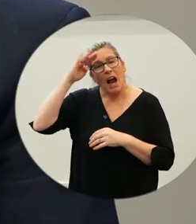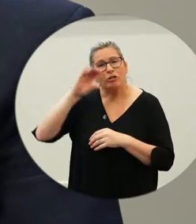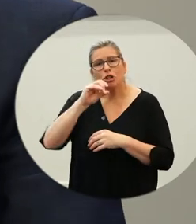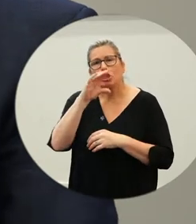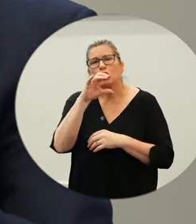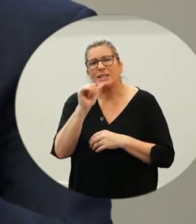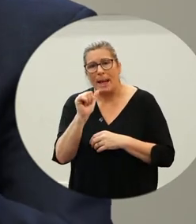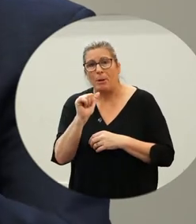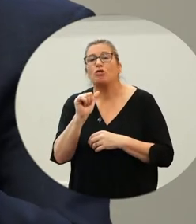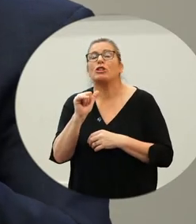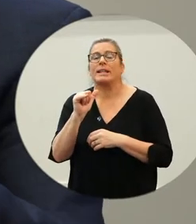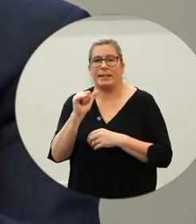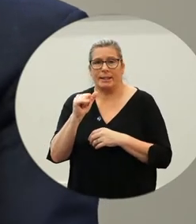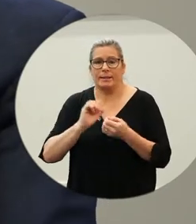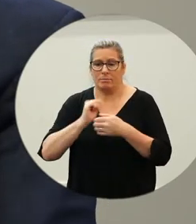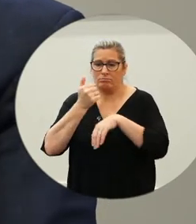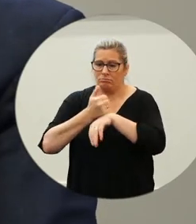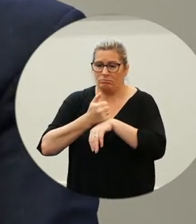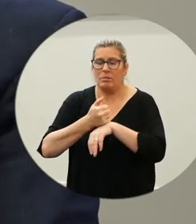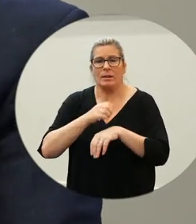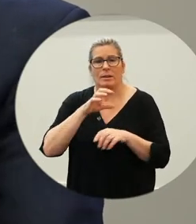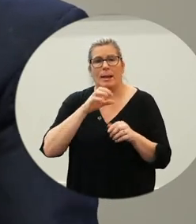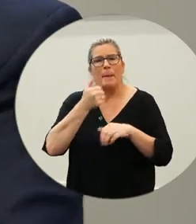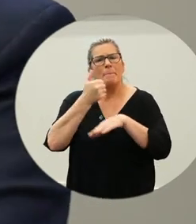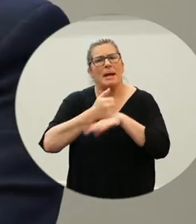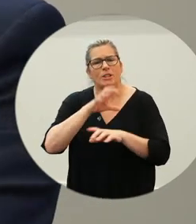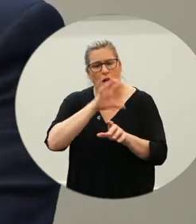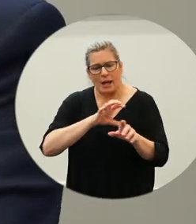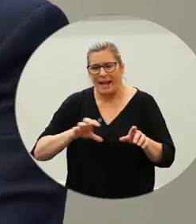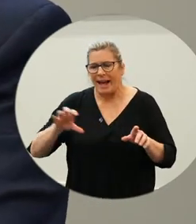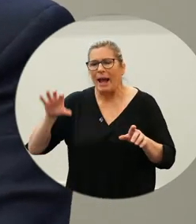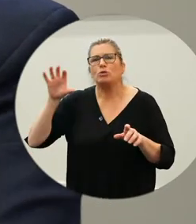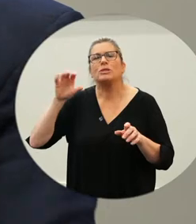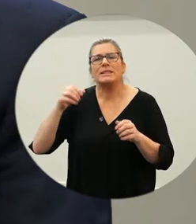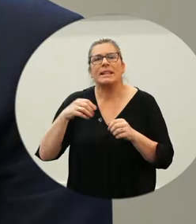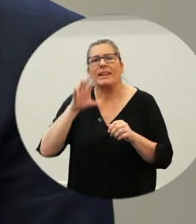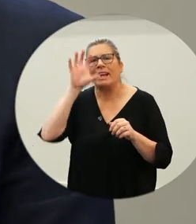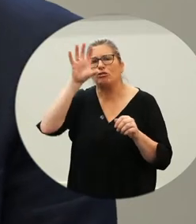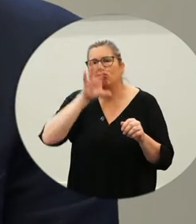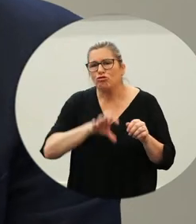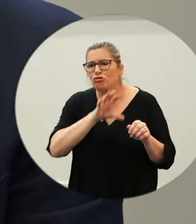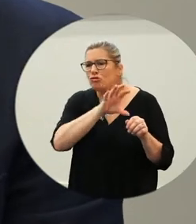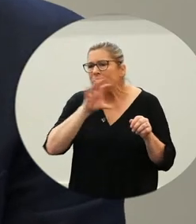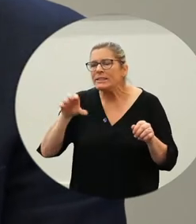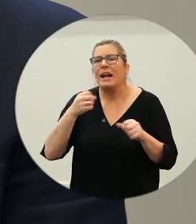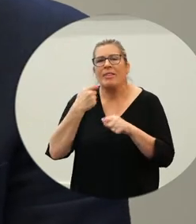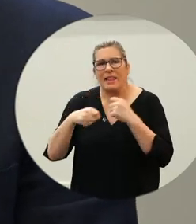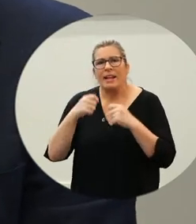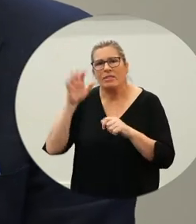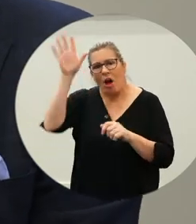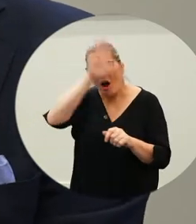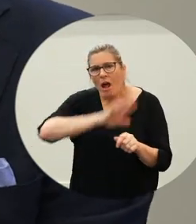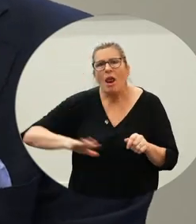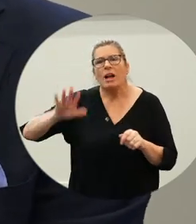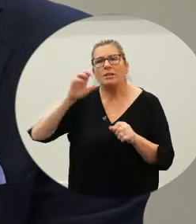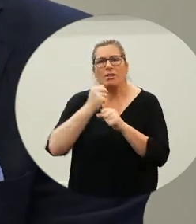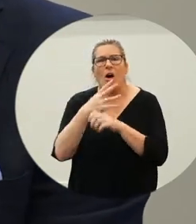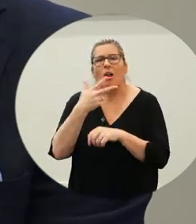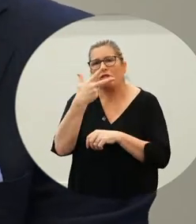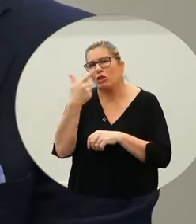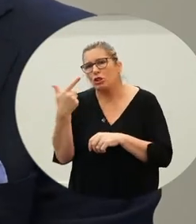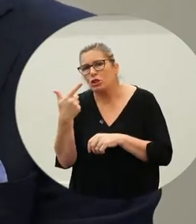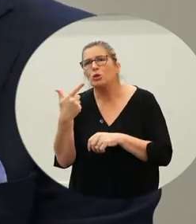model, was initially established on a county basis, then on a regional basis, and then finally on an all-Ireland basis, all 32